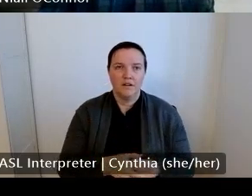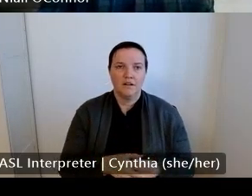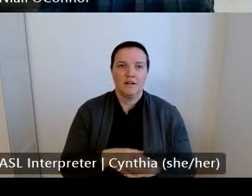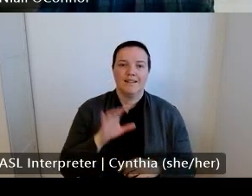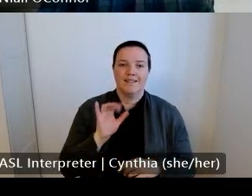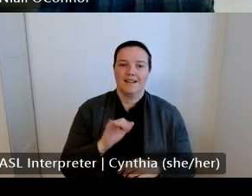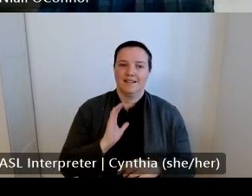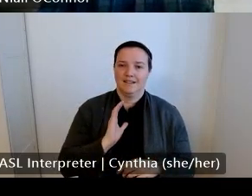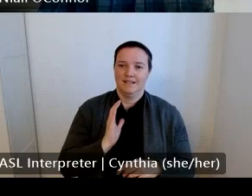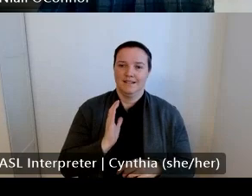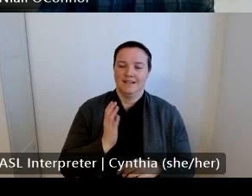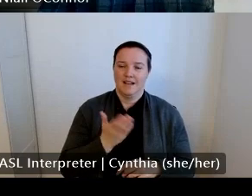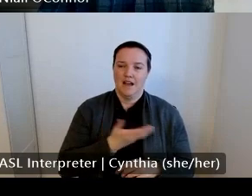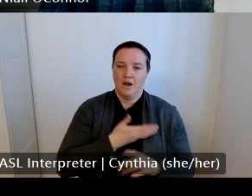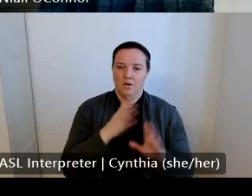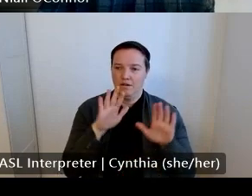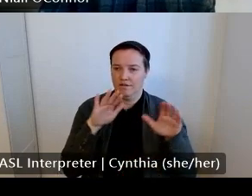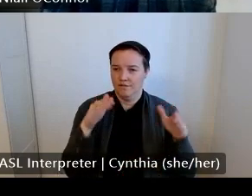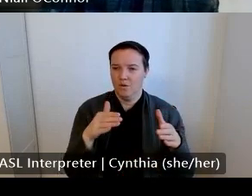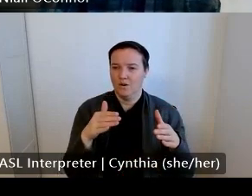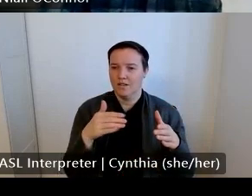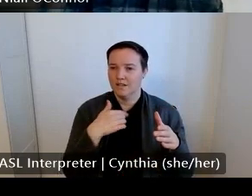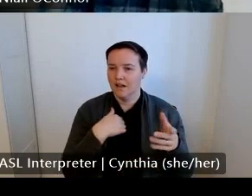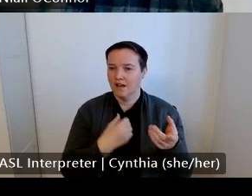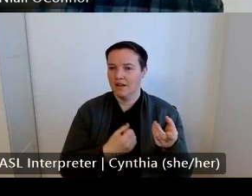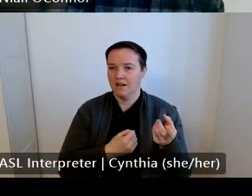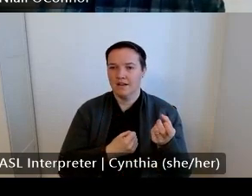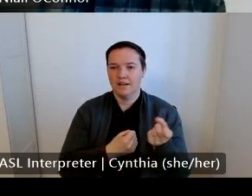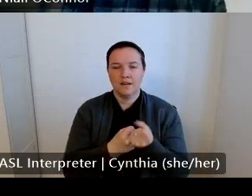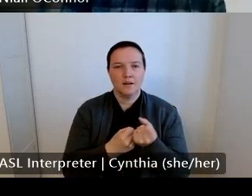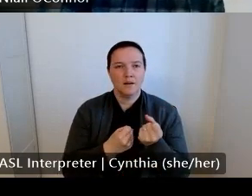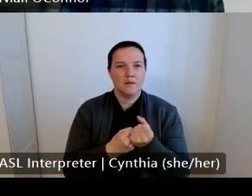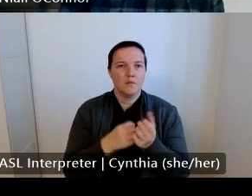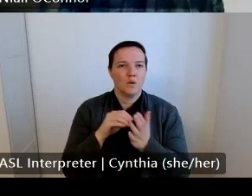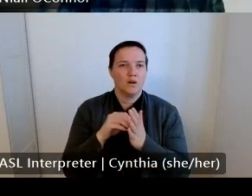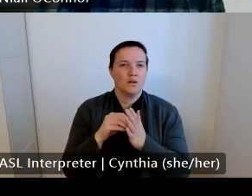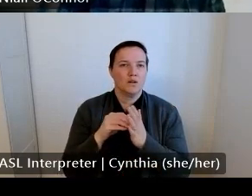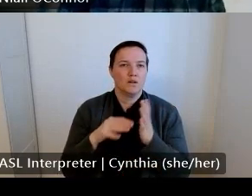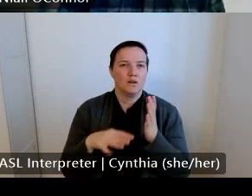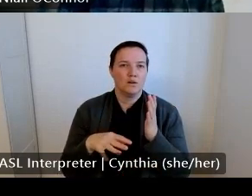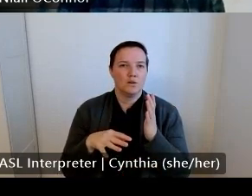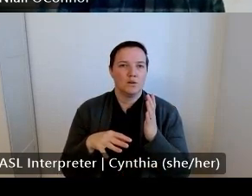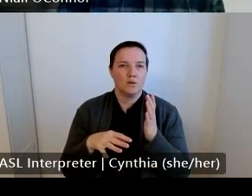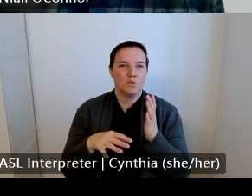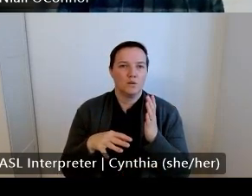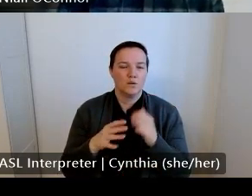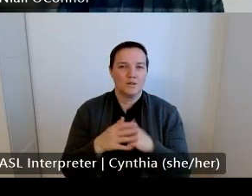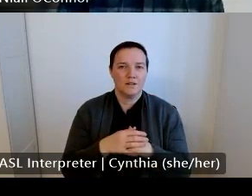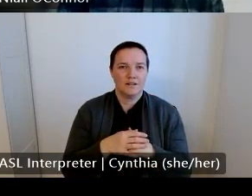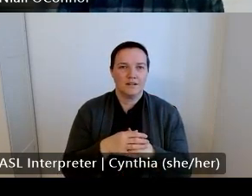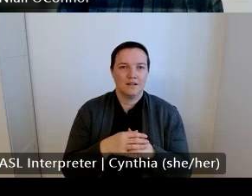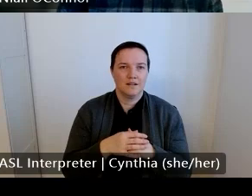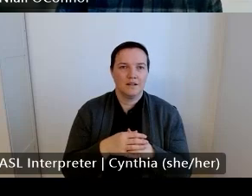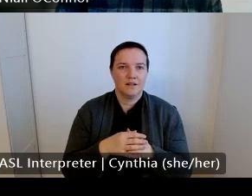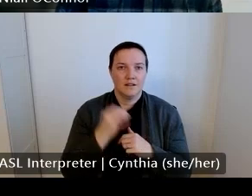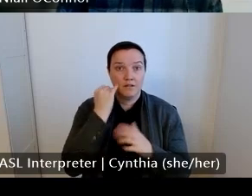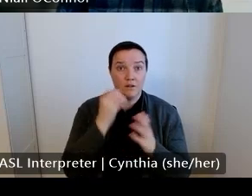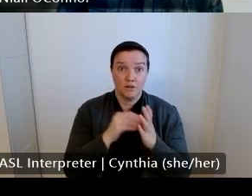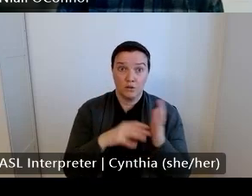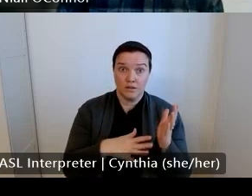assignment, and I assist students if they're interested in